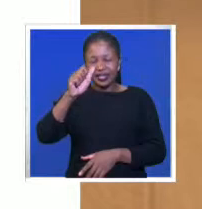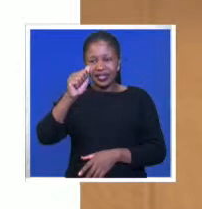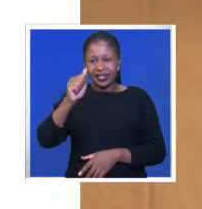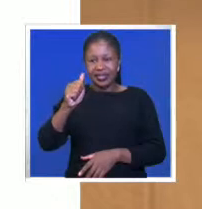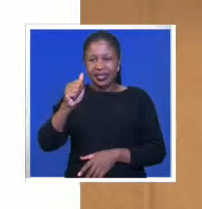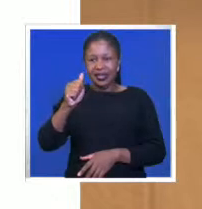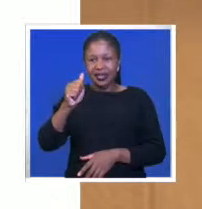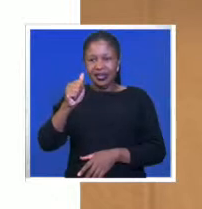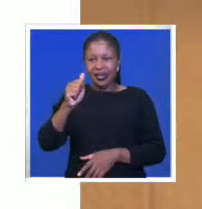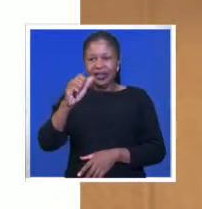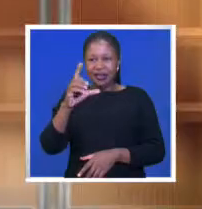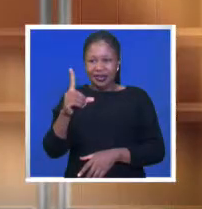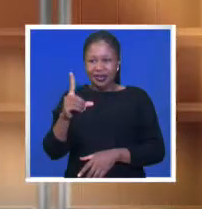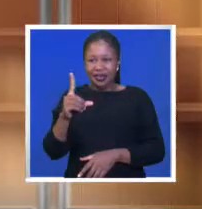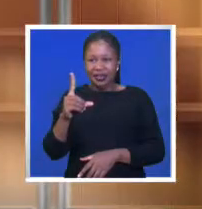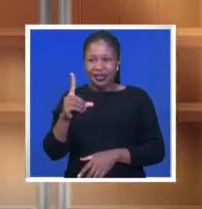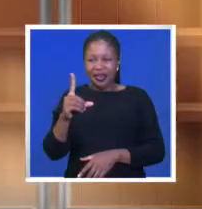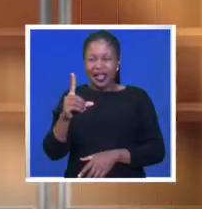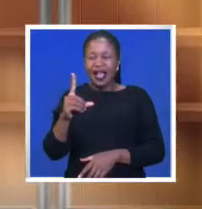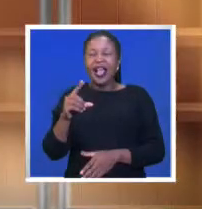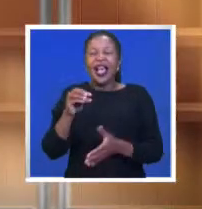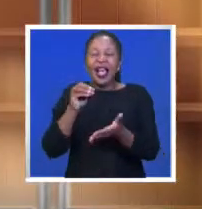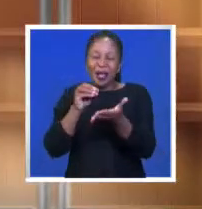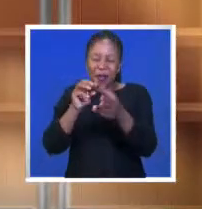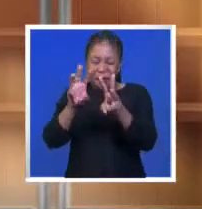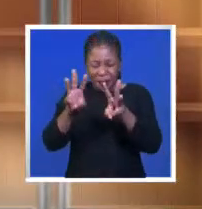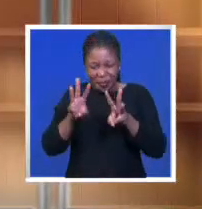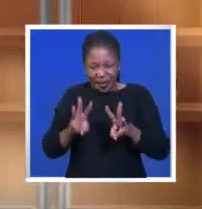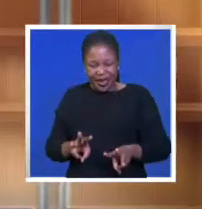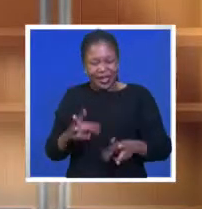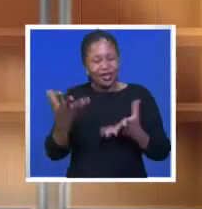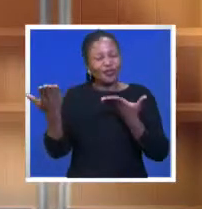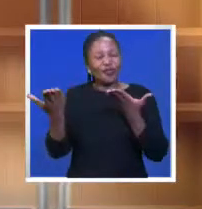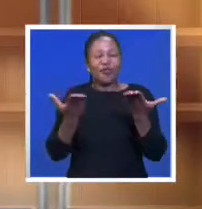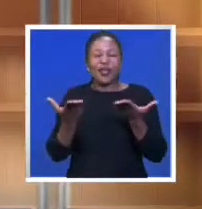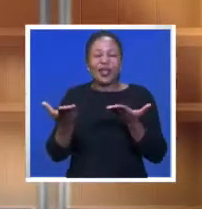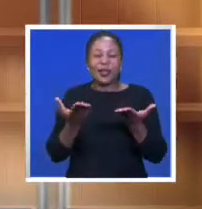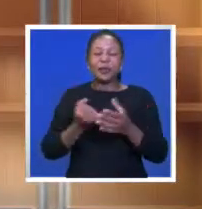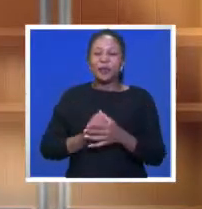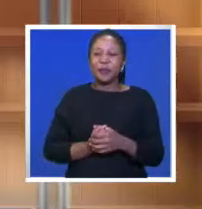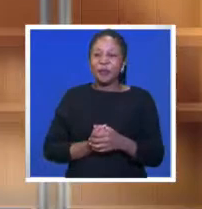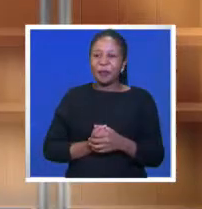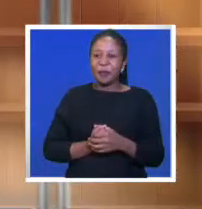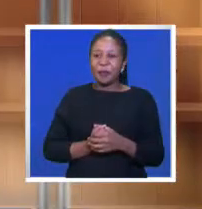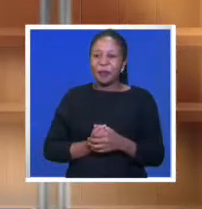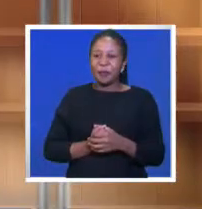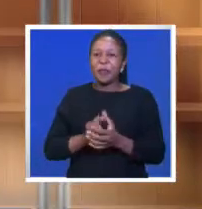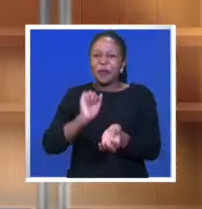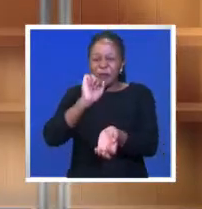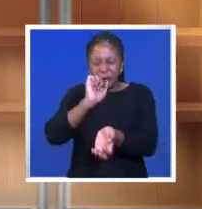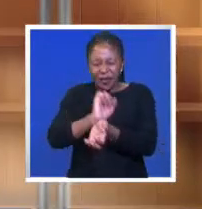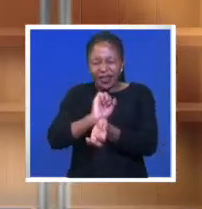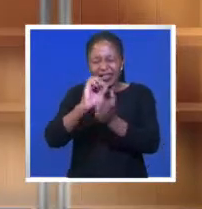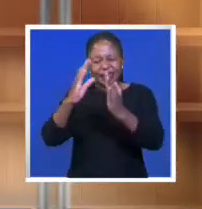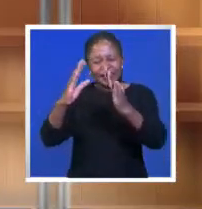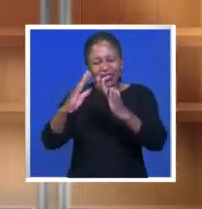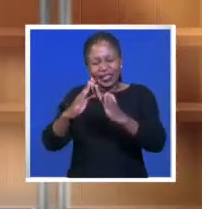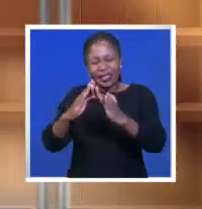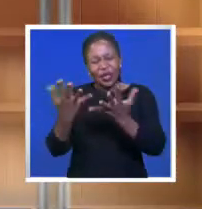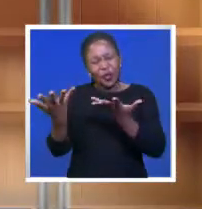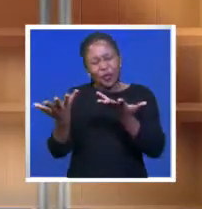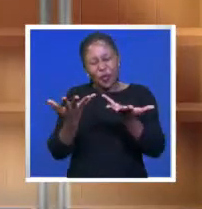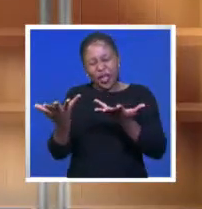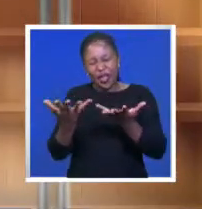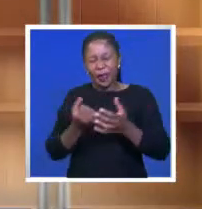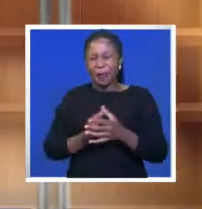was Chateau d'If situated? And I'm sure, my dear Lena, you have responded that it is actually what? Within